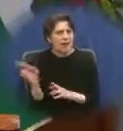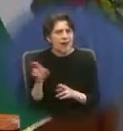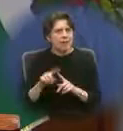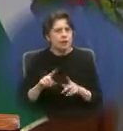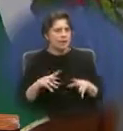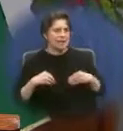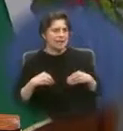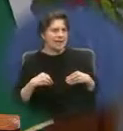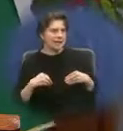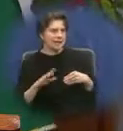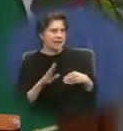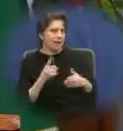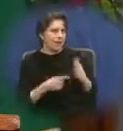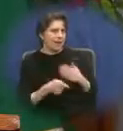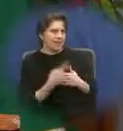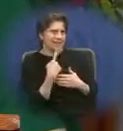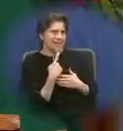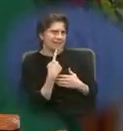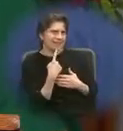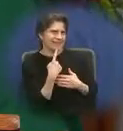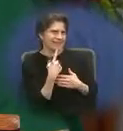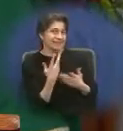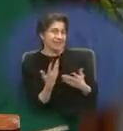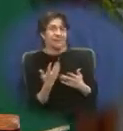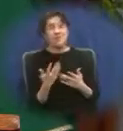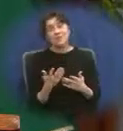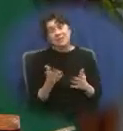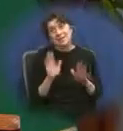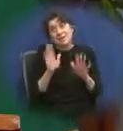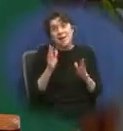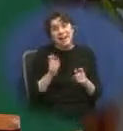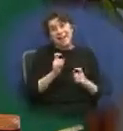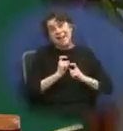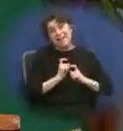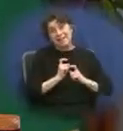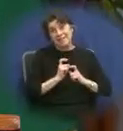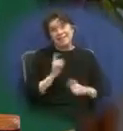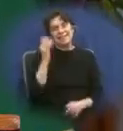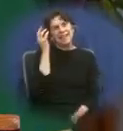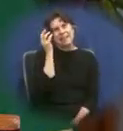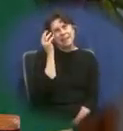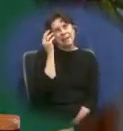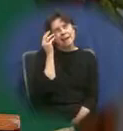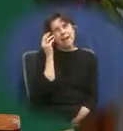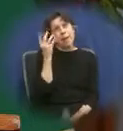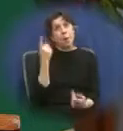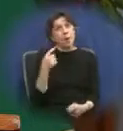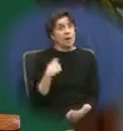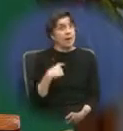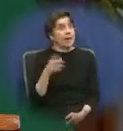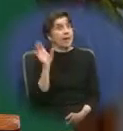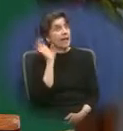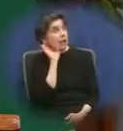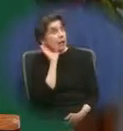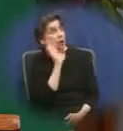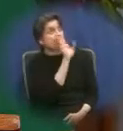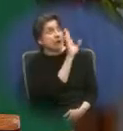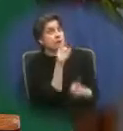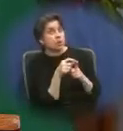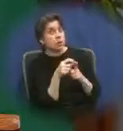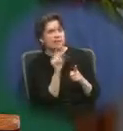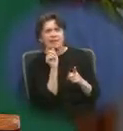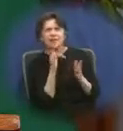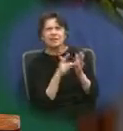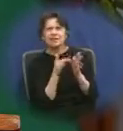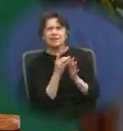were. And so there's that great gift for all of us is to think about when we hear God's word, it's not Jesus so